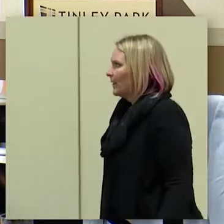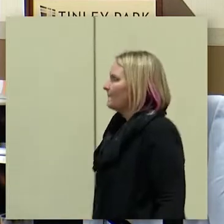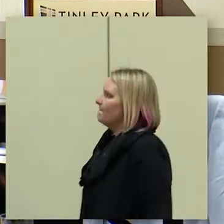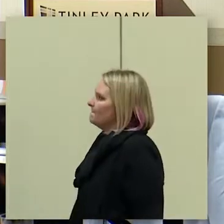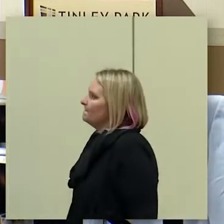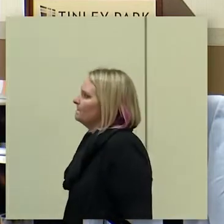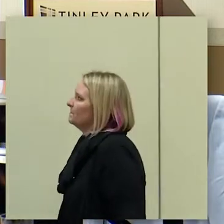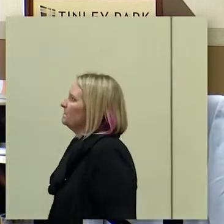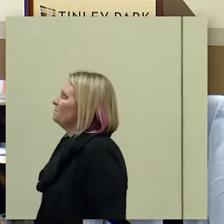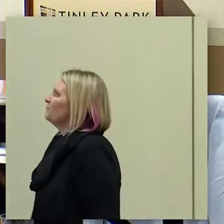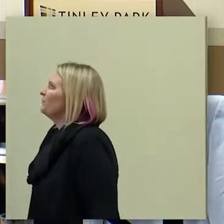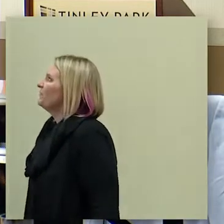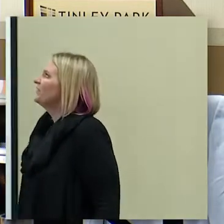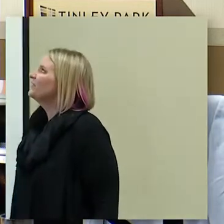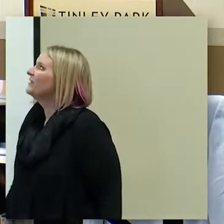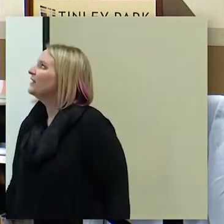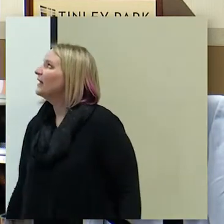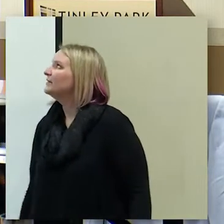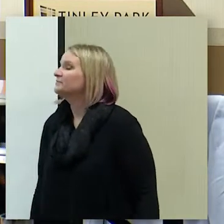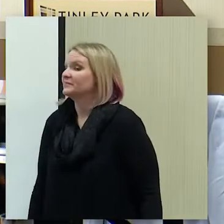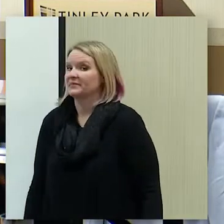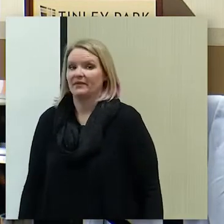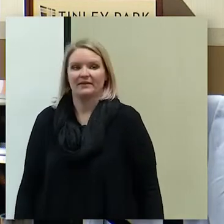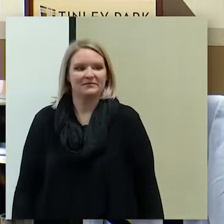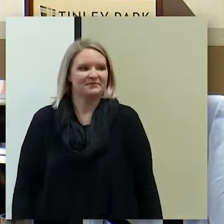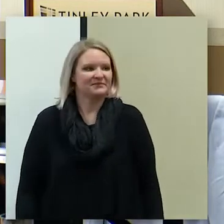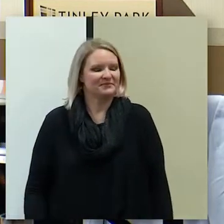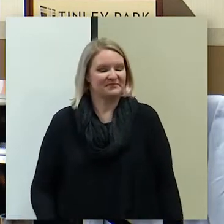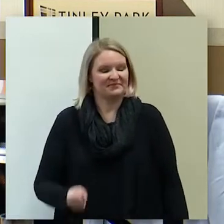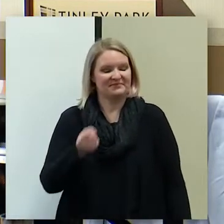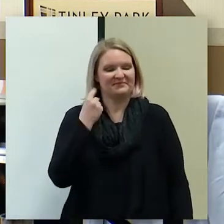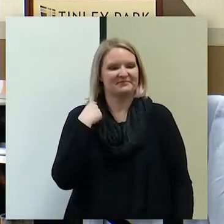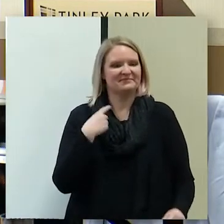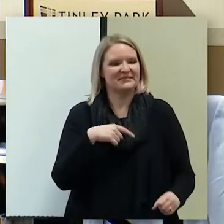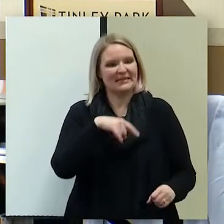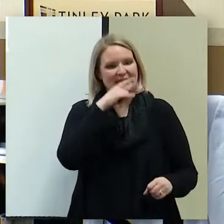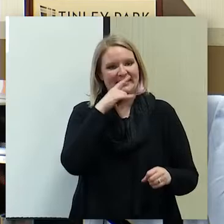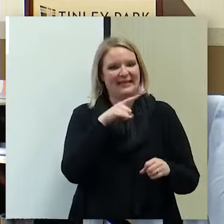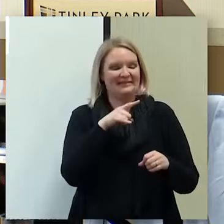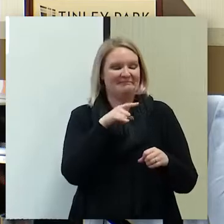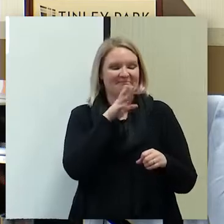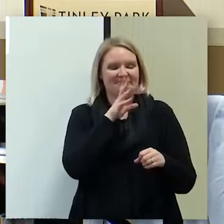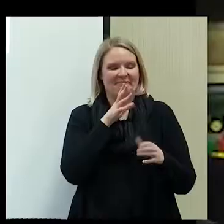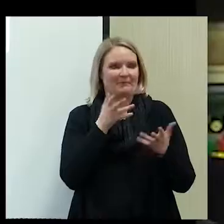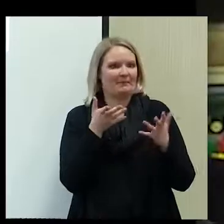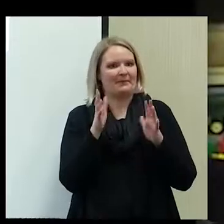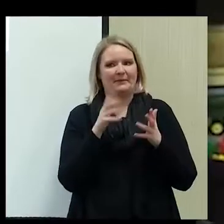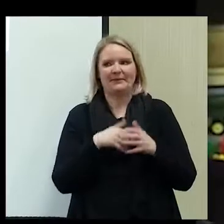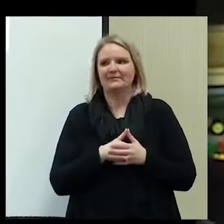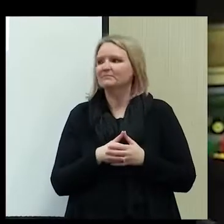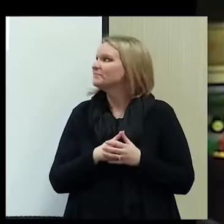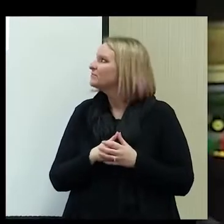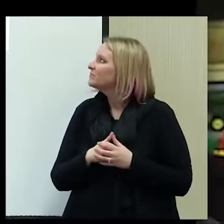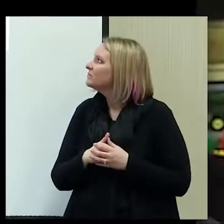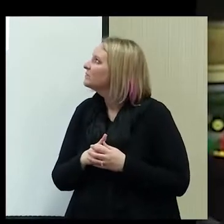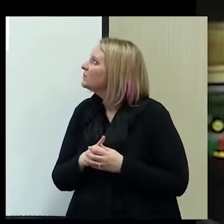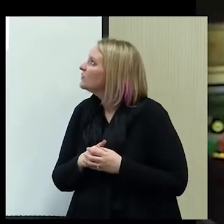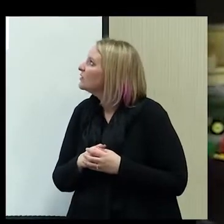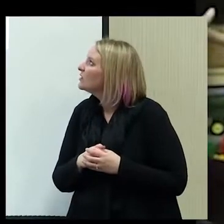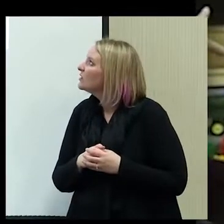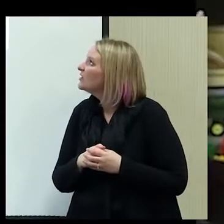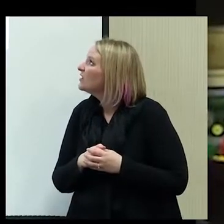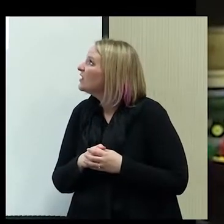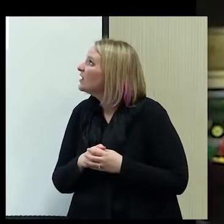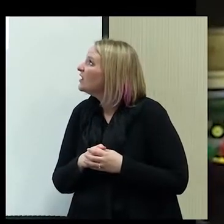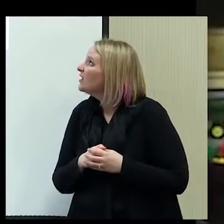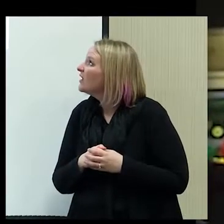dinosaurs could live in. I'm going to make it go back just so you can hear it. How about we make a table